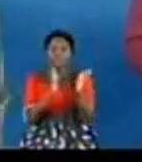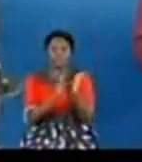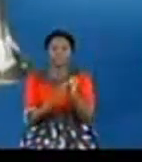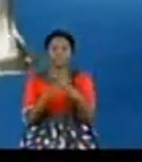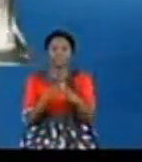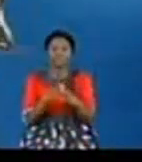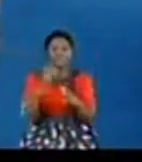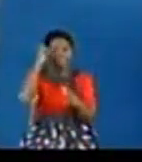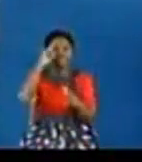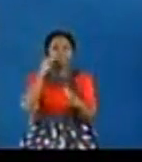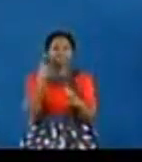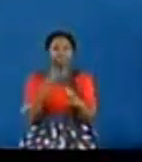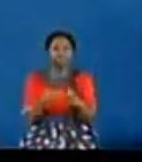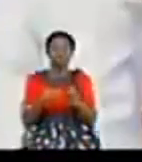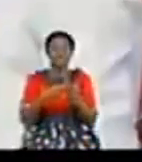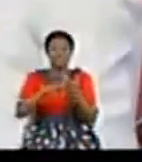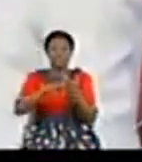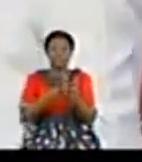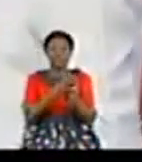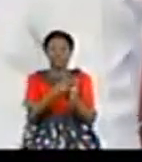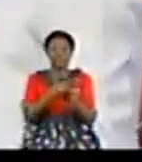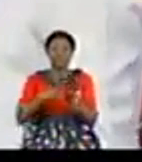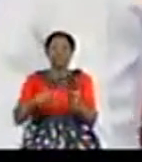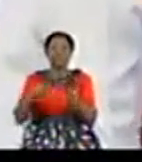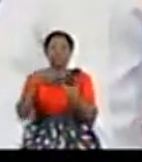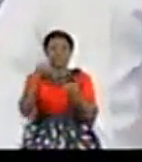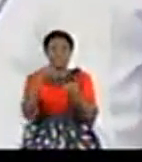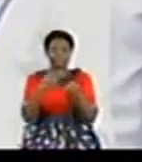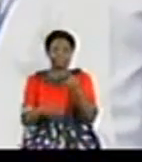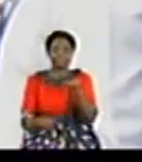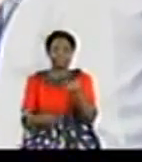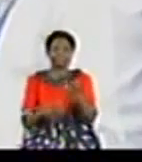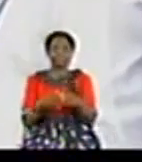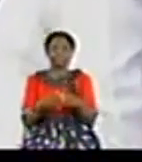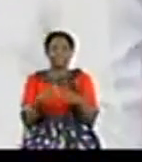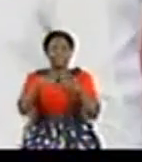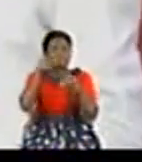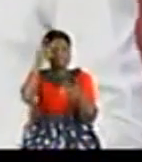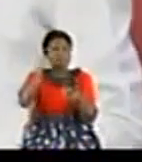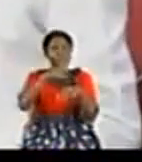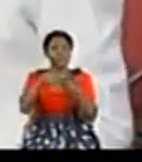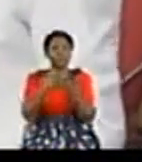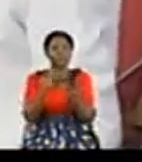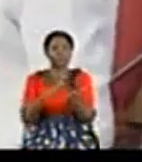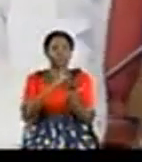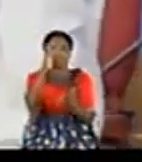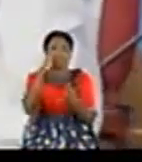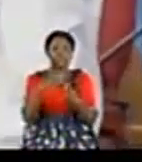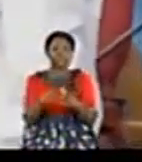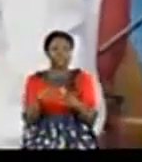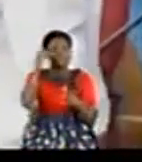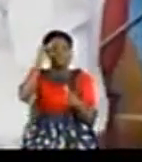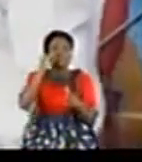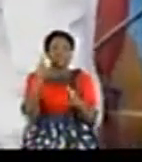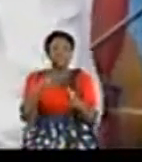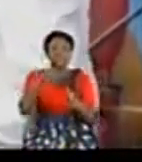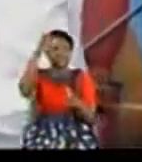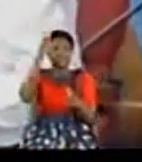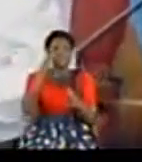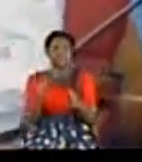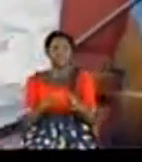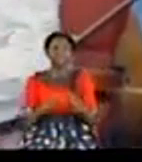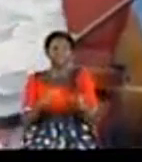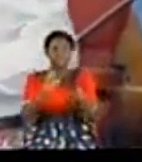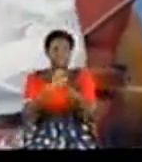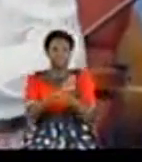Omega give him all the glory he deserves it all he's the god of full Redemption your Redemption